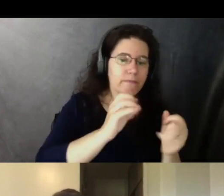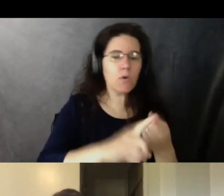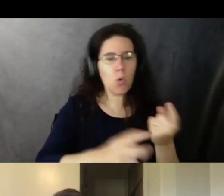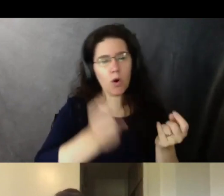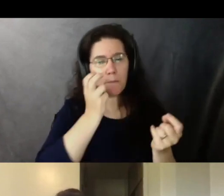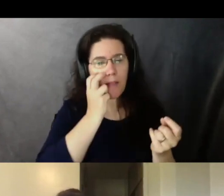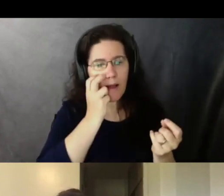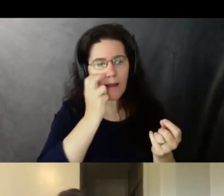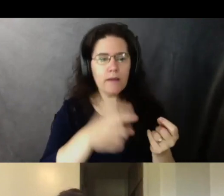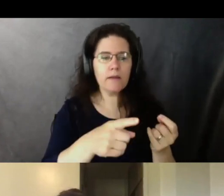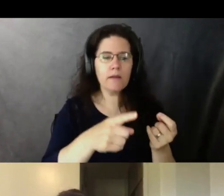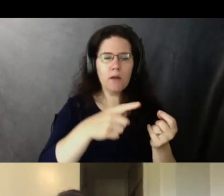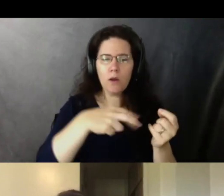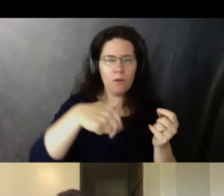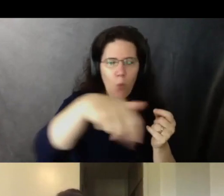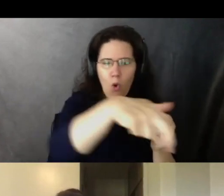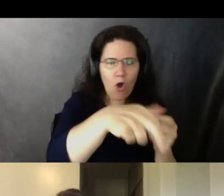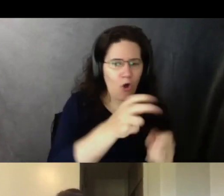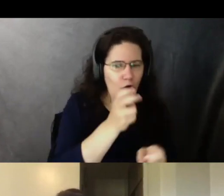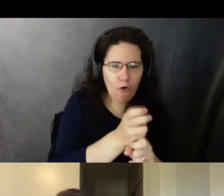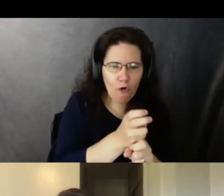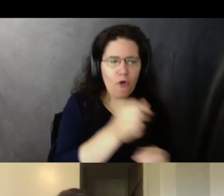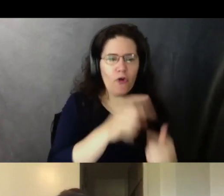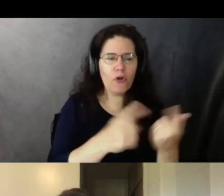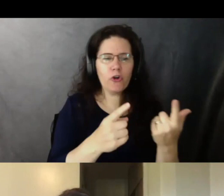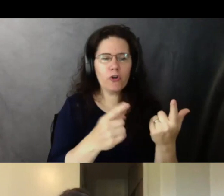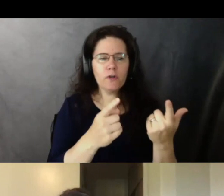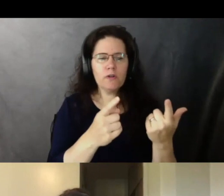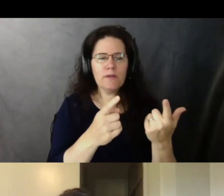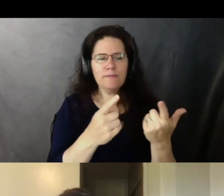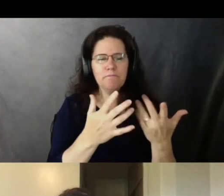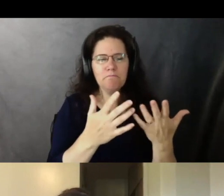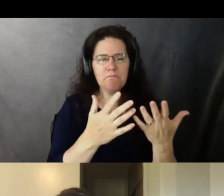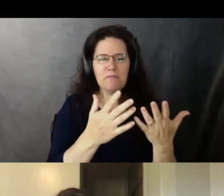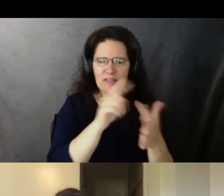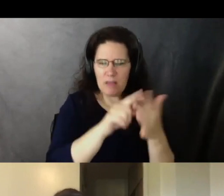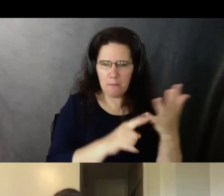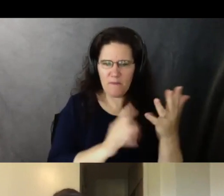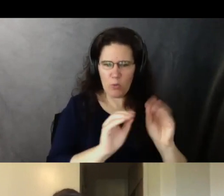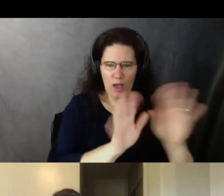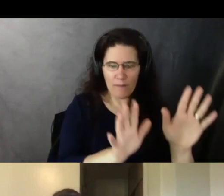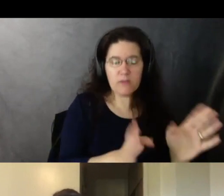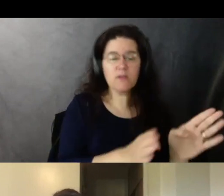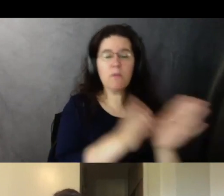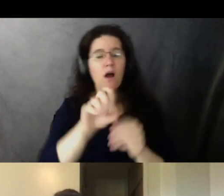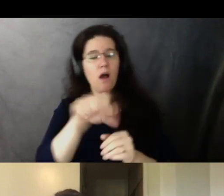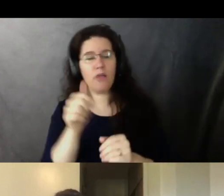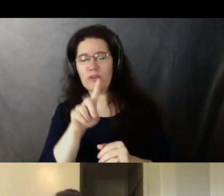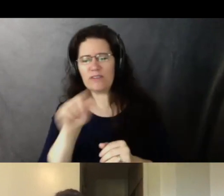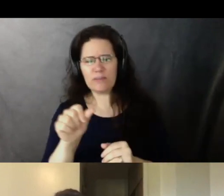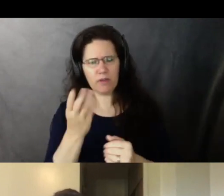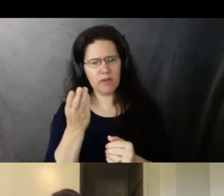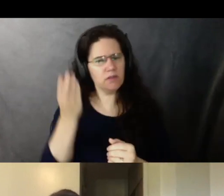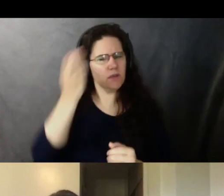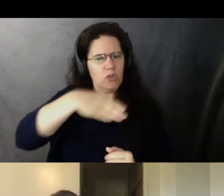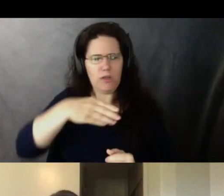visual impairments, or temporary disabilities. And some non-apparent disabilities include chronic